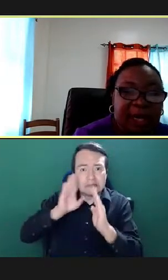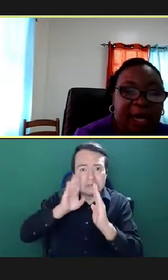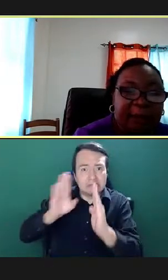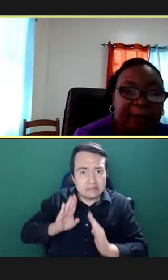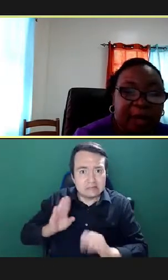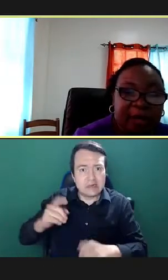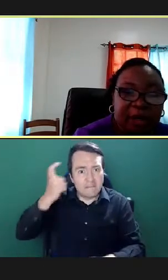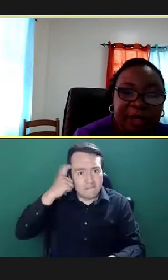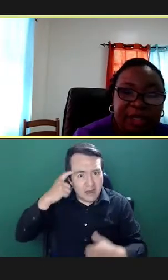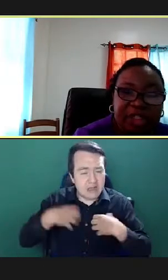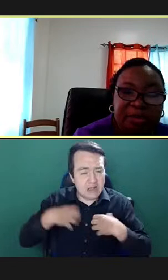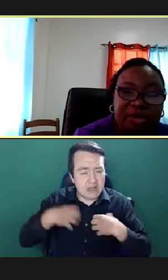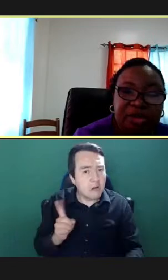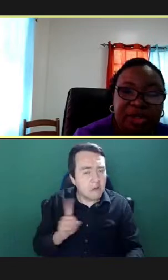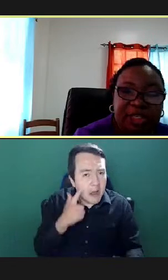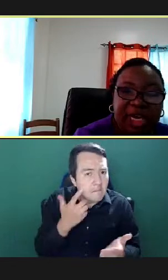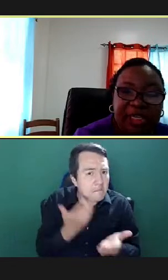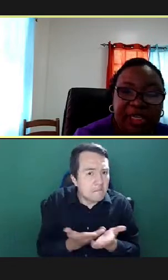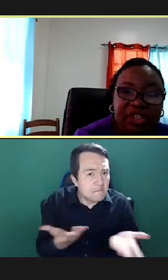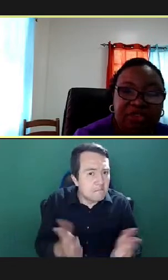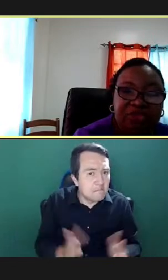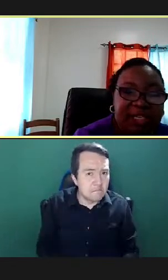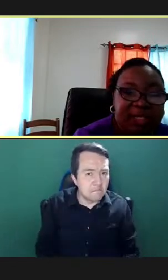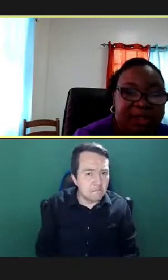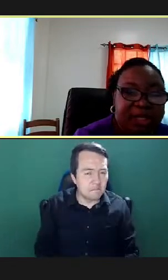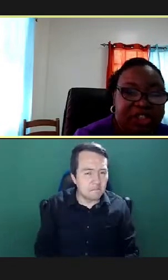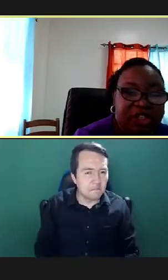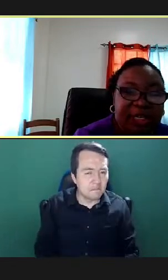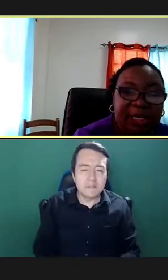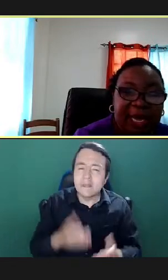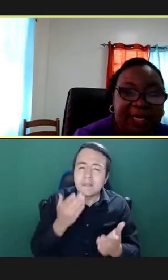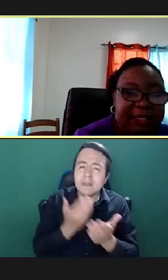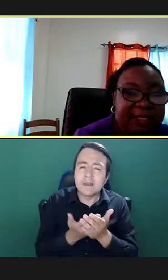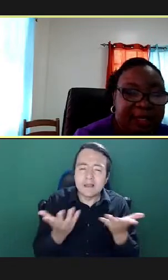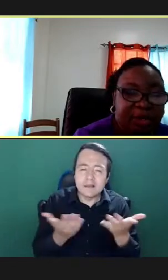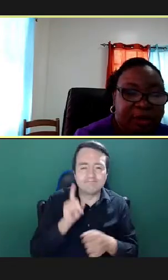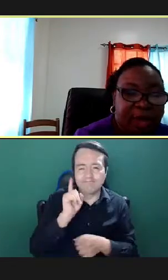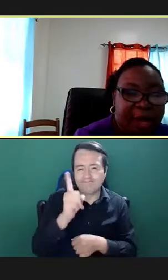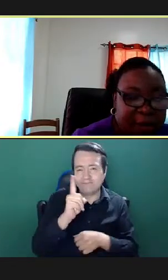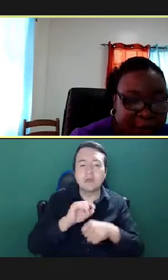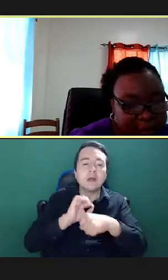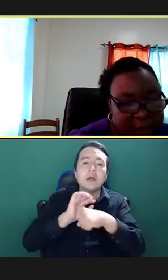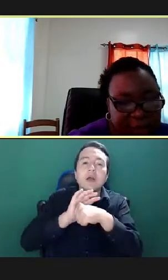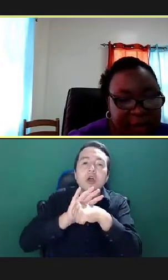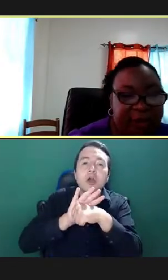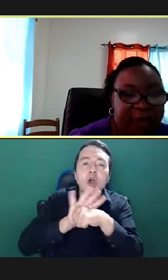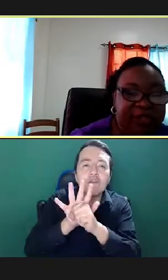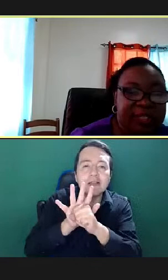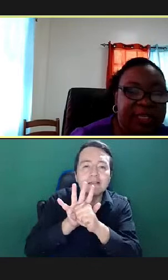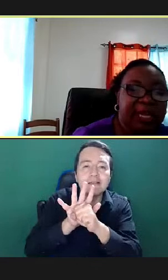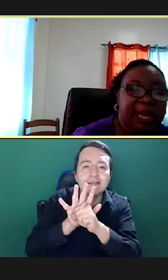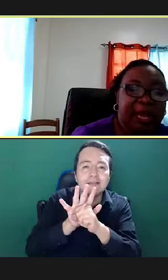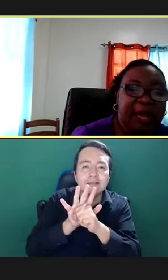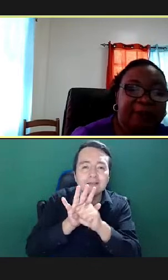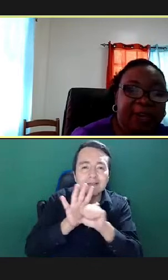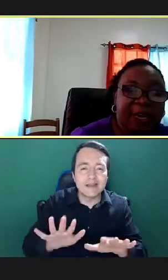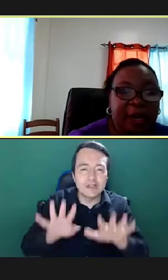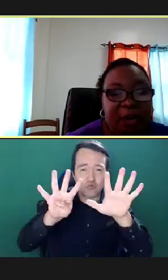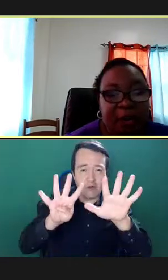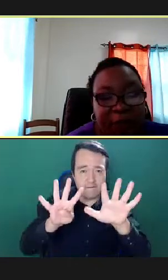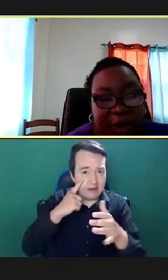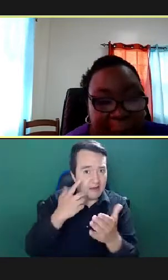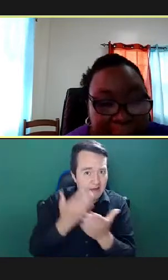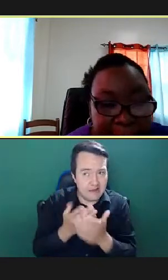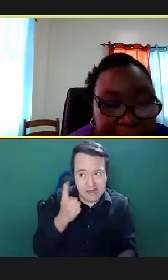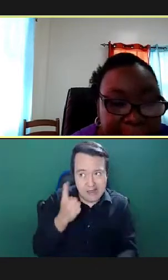hours, lockdown measures producing challenges in transportation and access to services, and